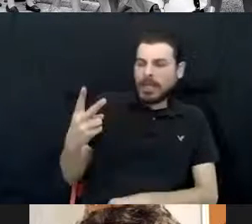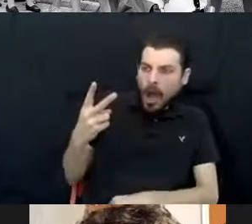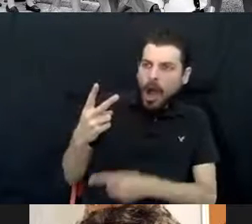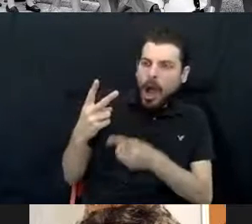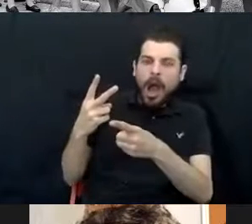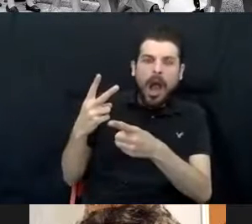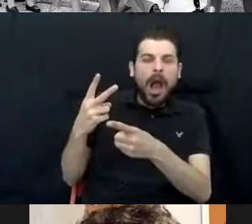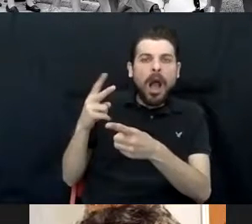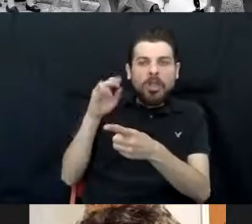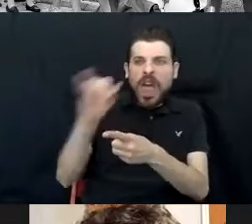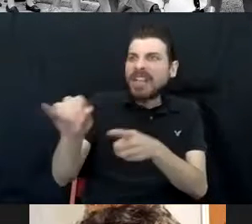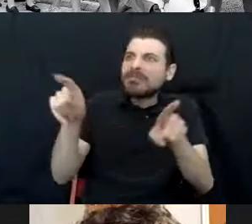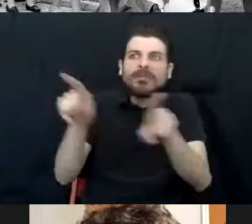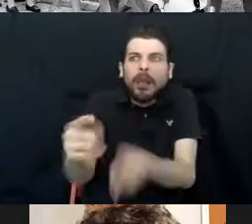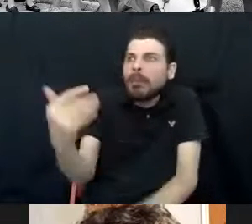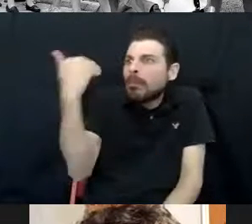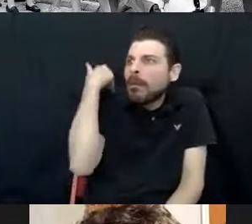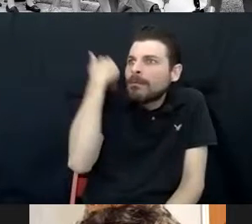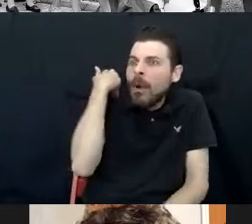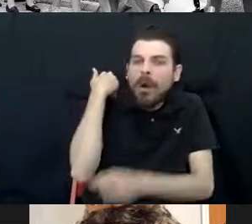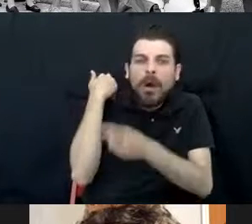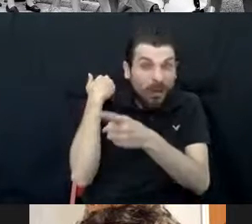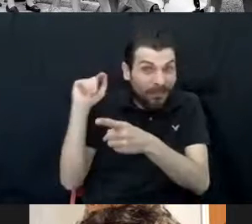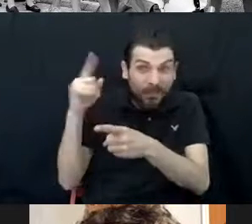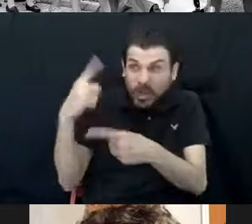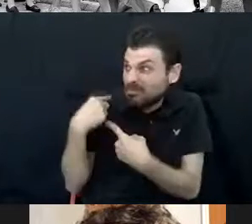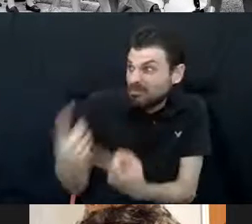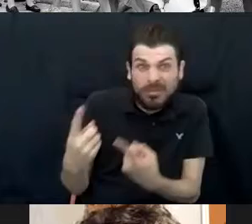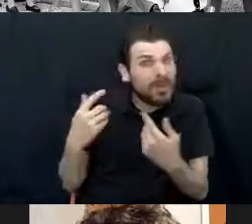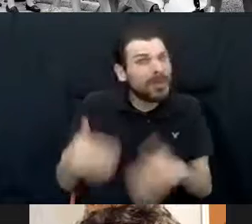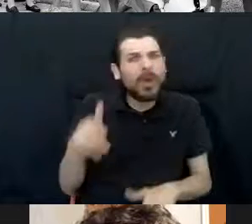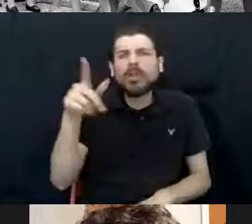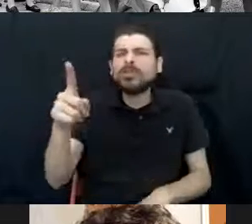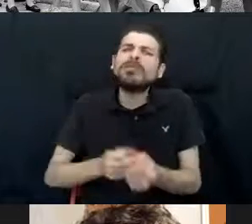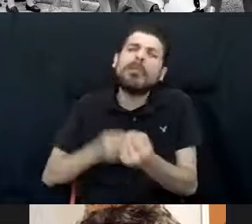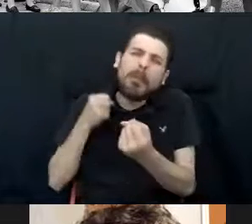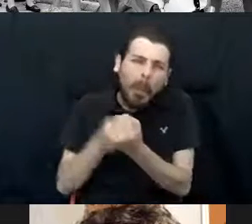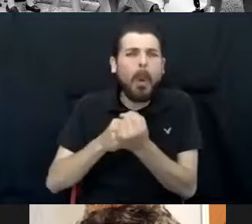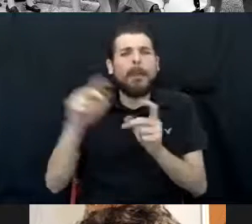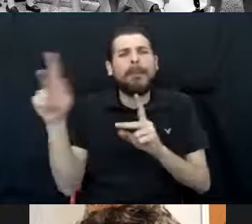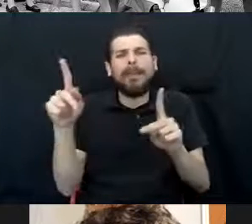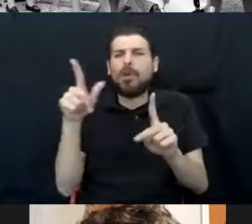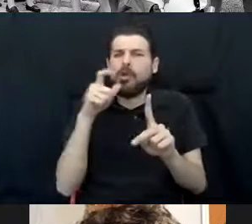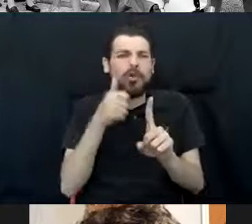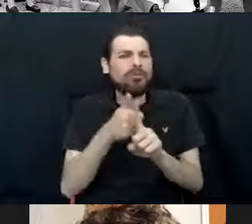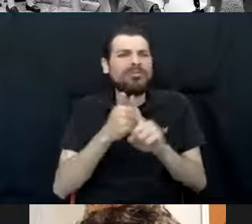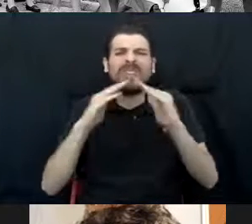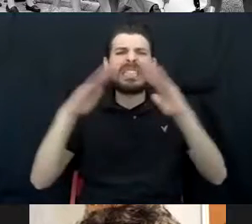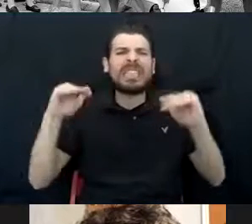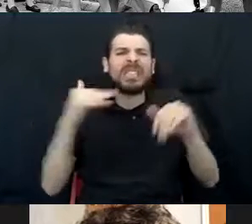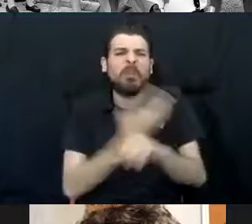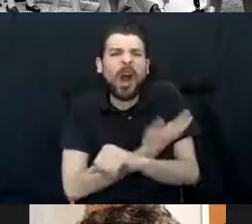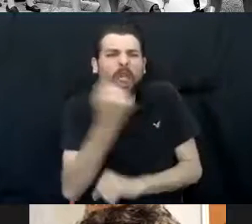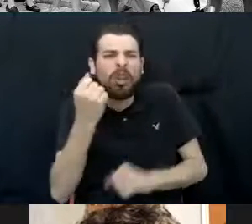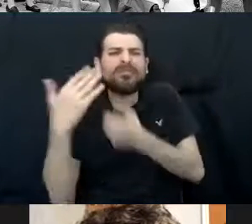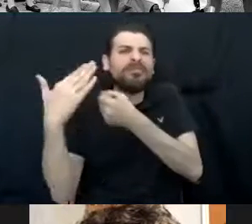an advocate for the people, and especially for the poor and disempowered. She's from Portland and